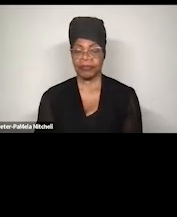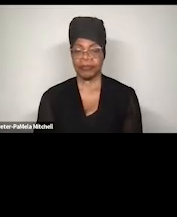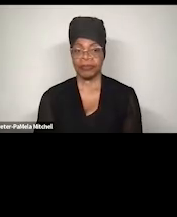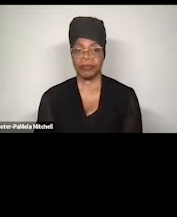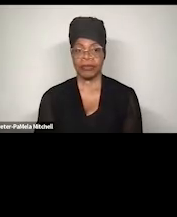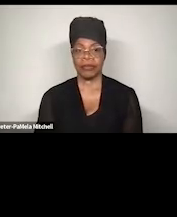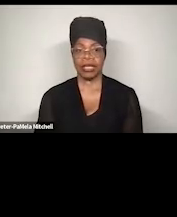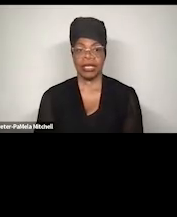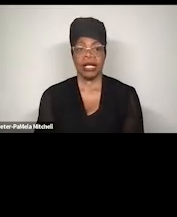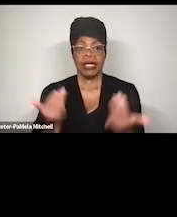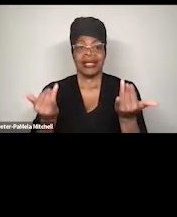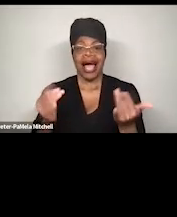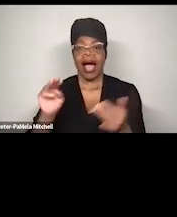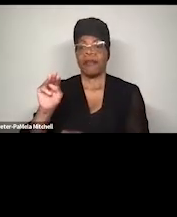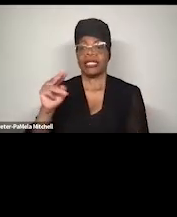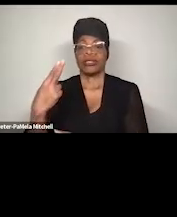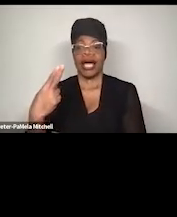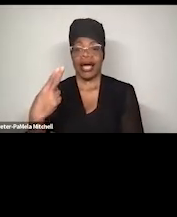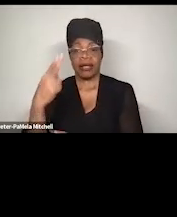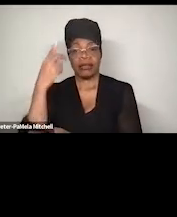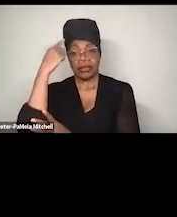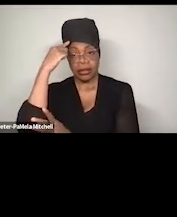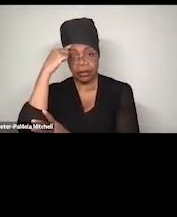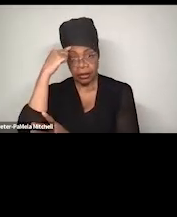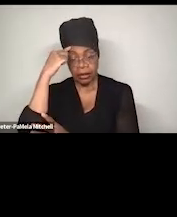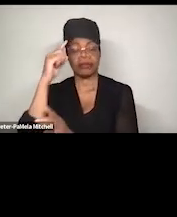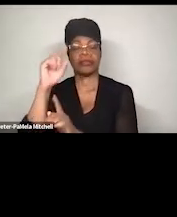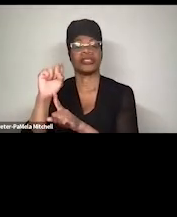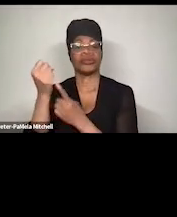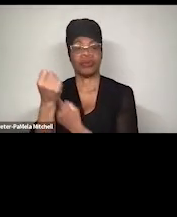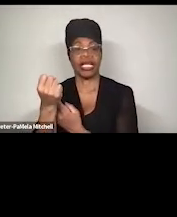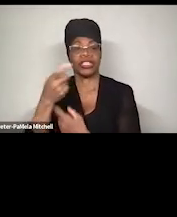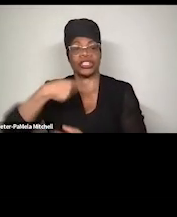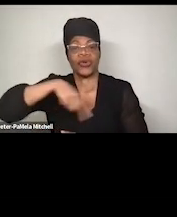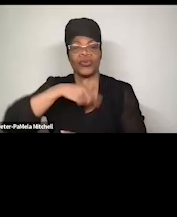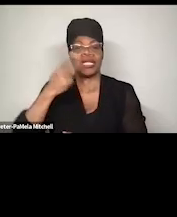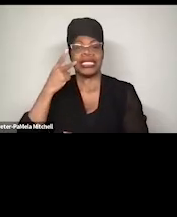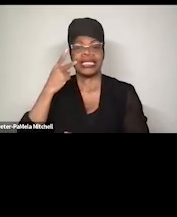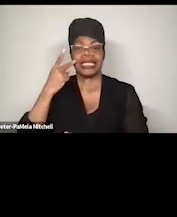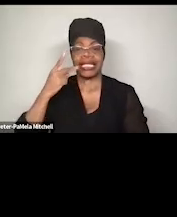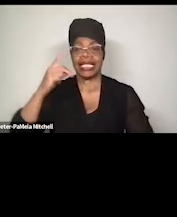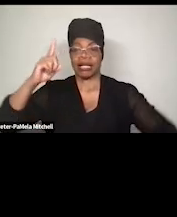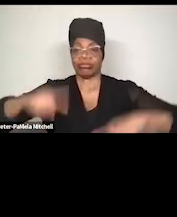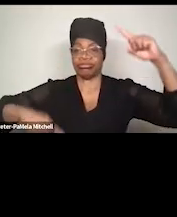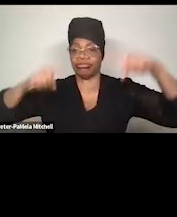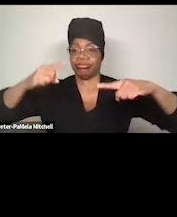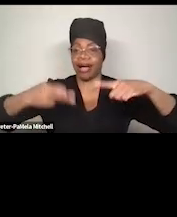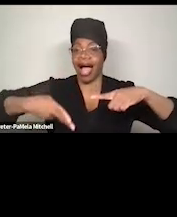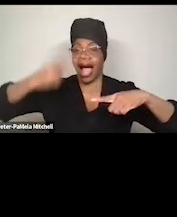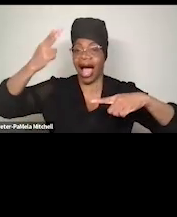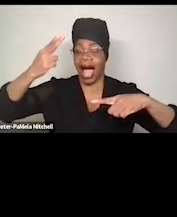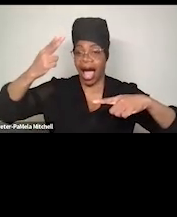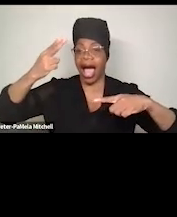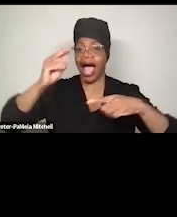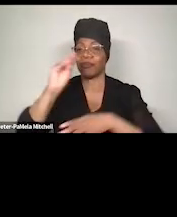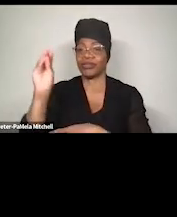Okay, so moving now into mental health considerations. So we see disproportionately high rates of trauma